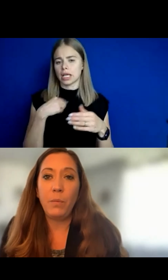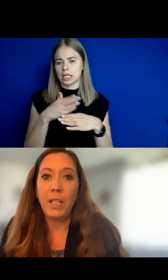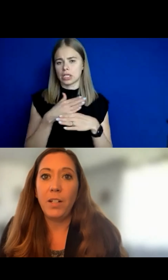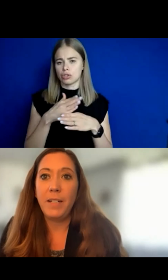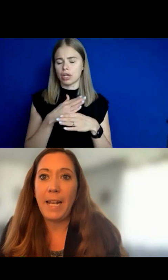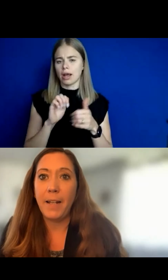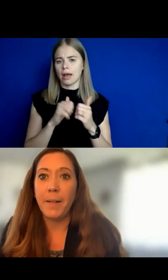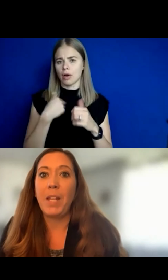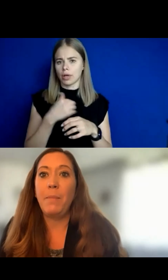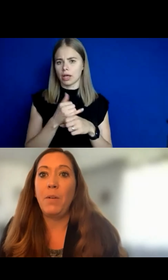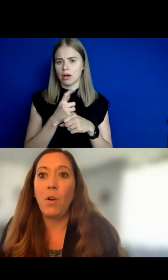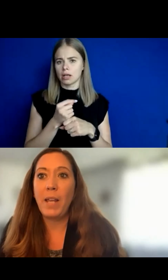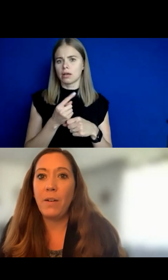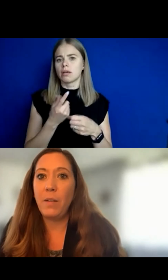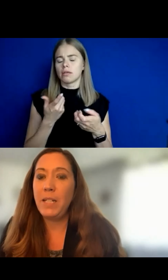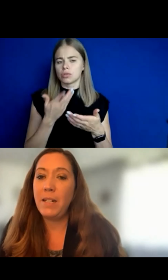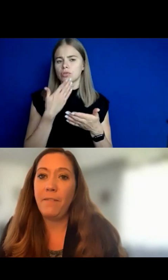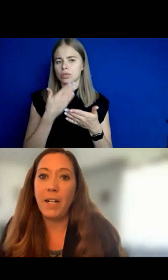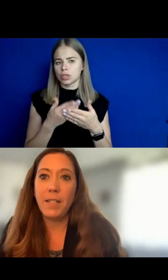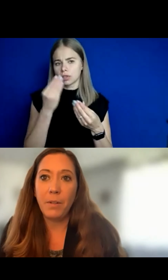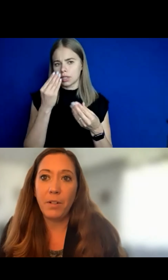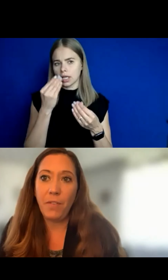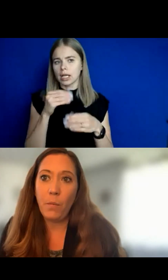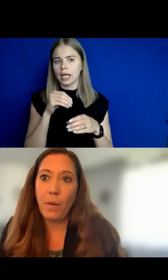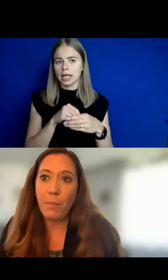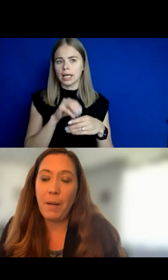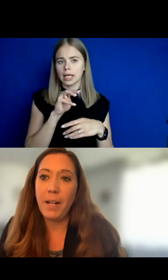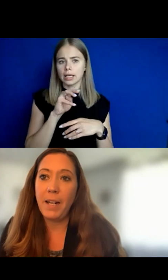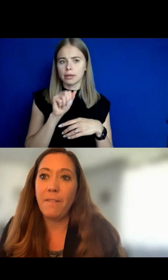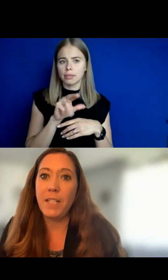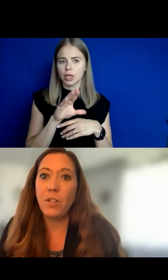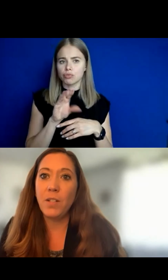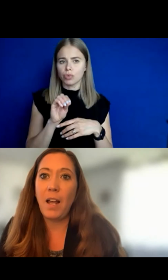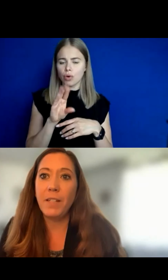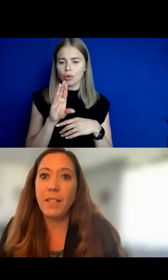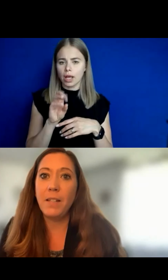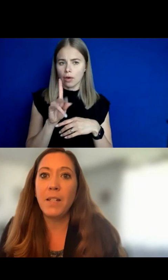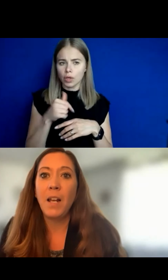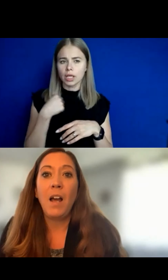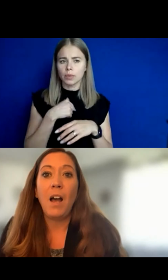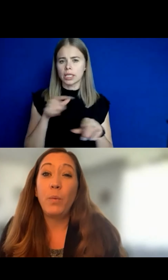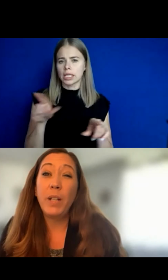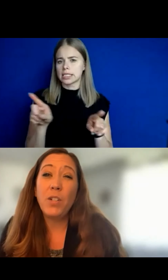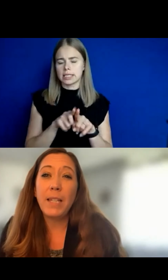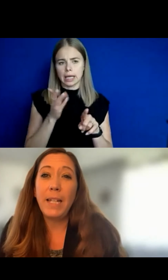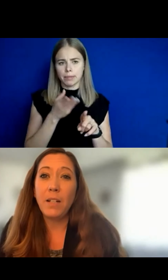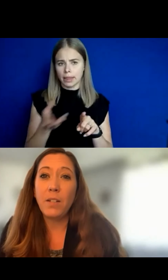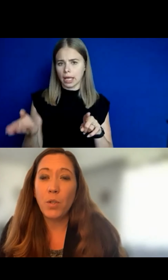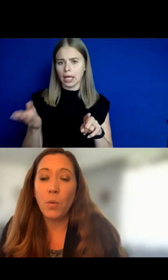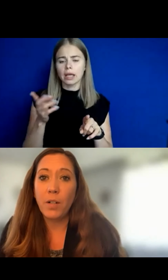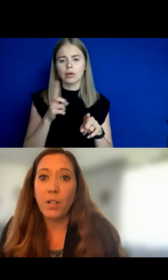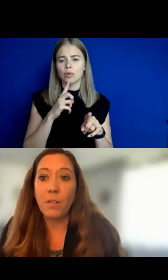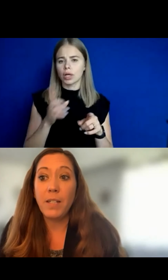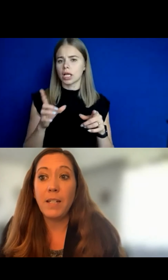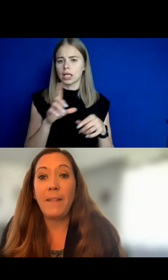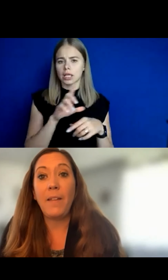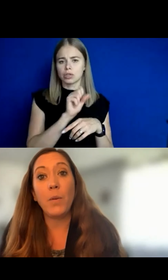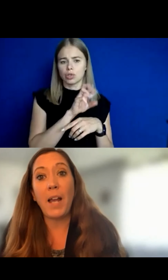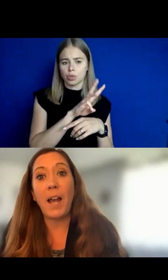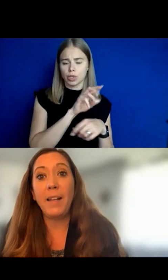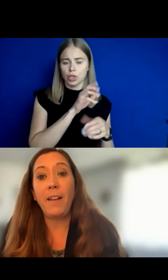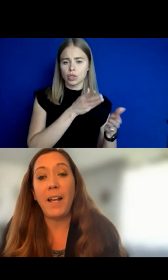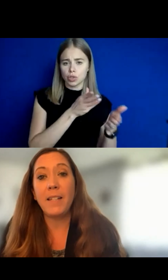really, really good data. In Monroe County, we did a very similar thing with primary care physicians' offices, really just linking social work services